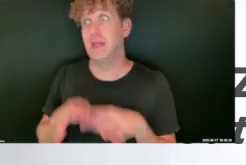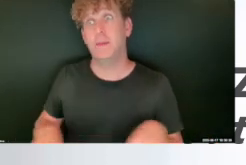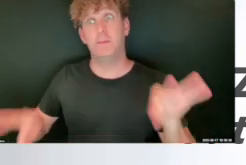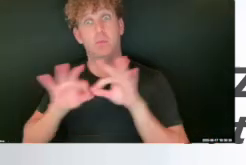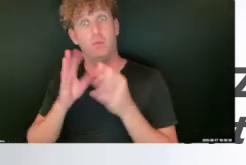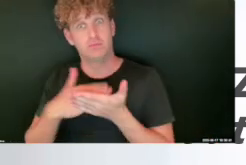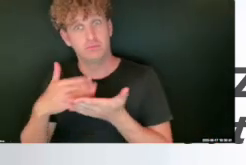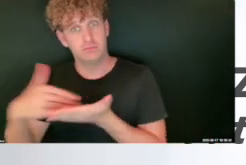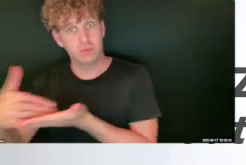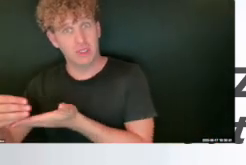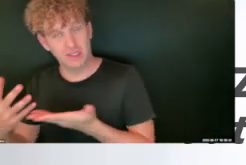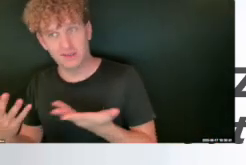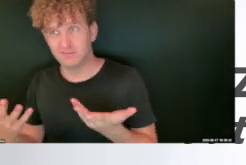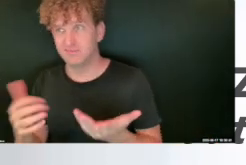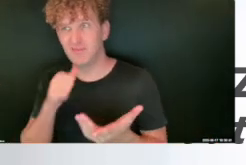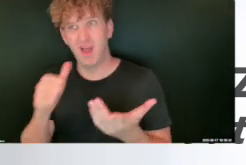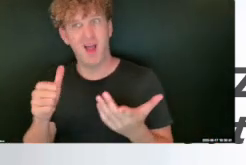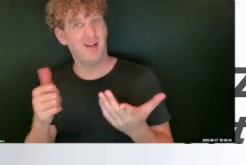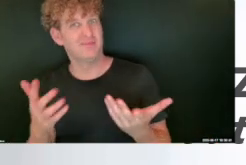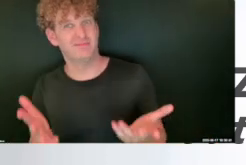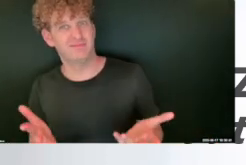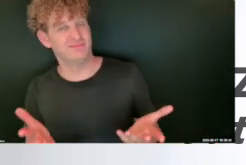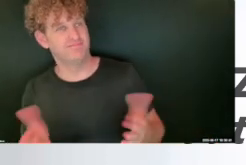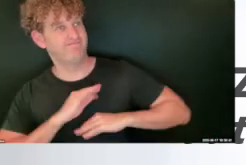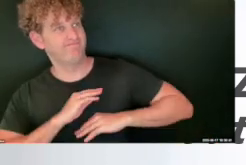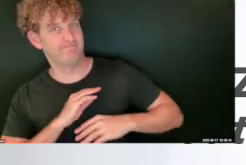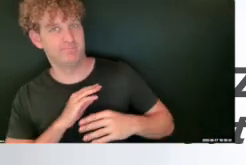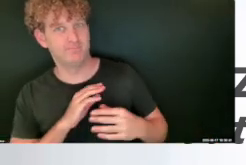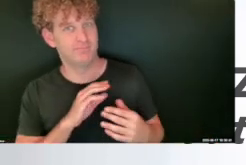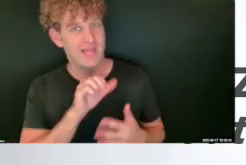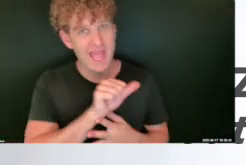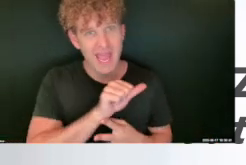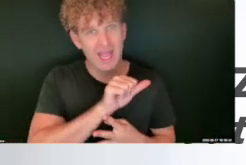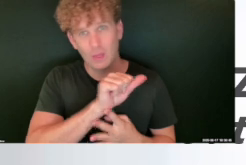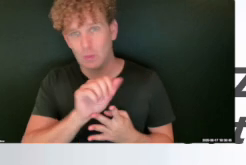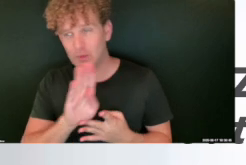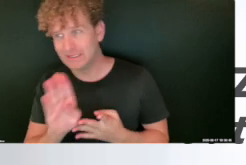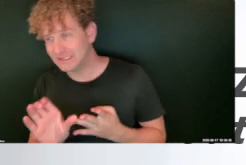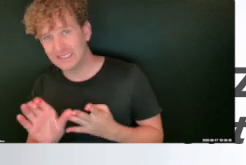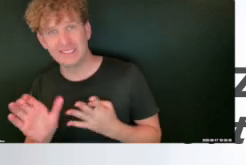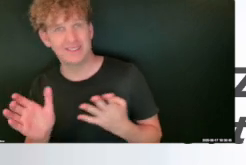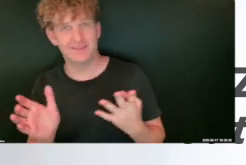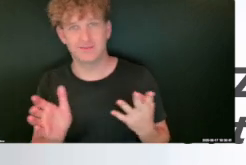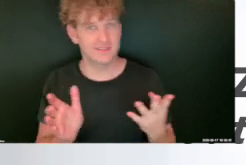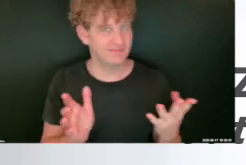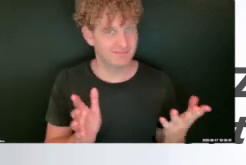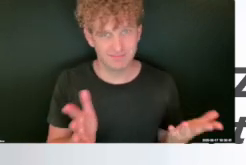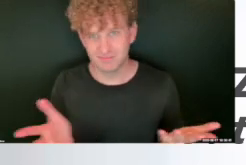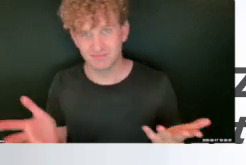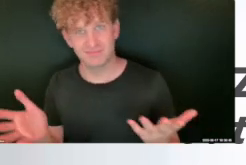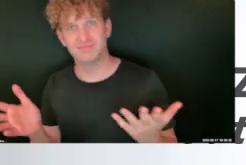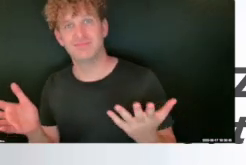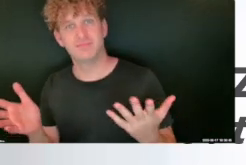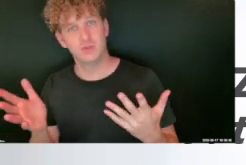clearly communicate to stakeholders that recycling is a necessary component of the comprehensive EV